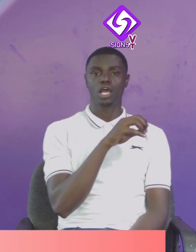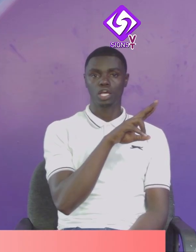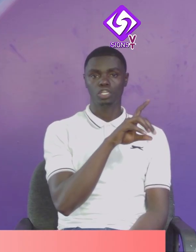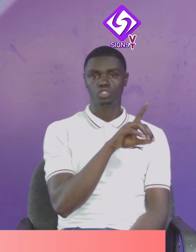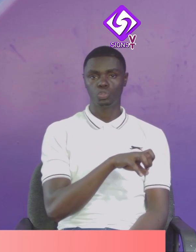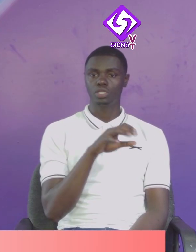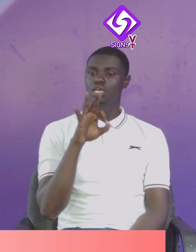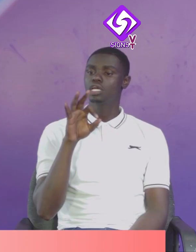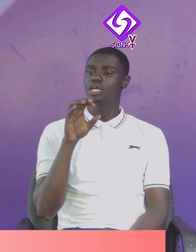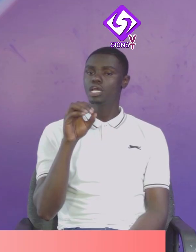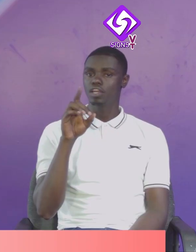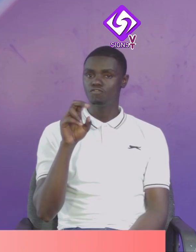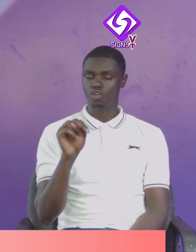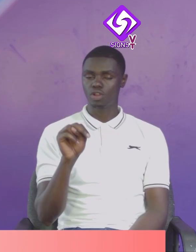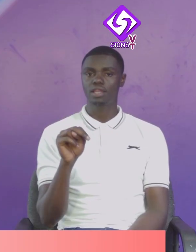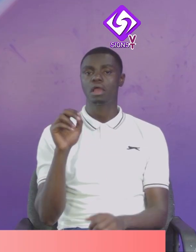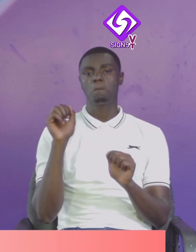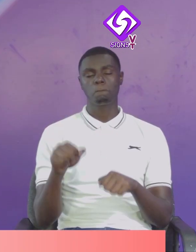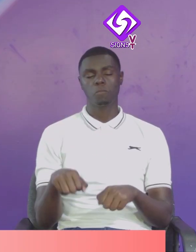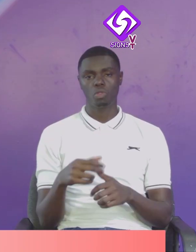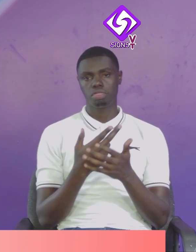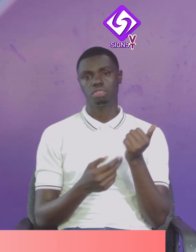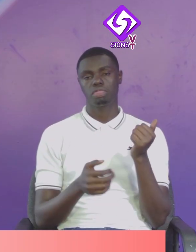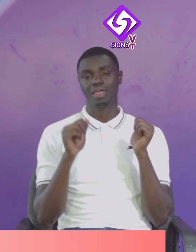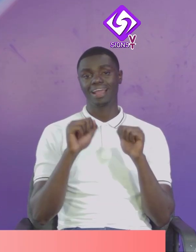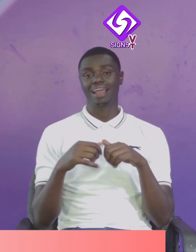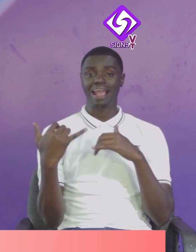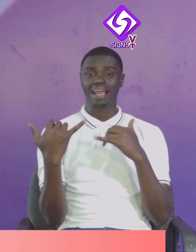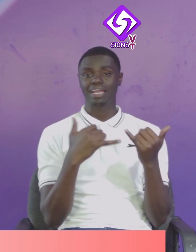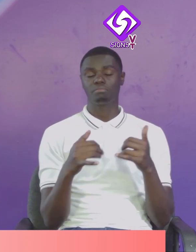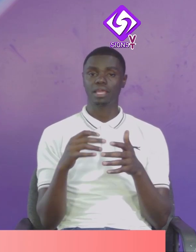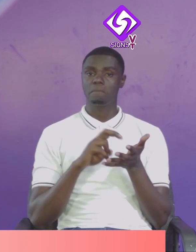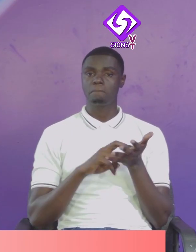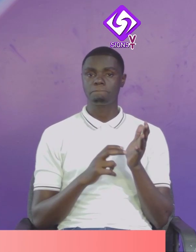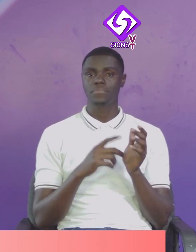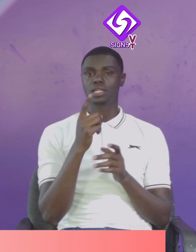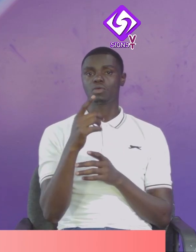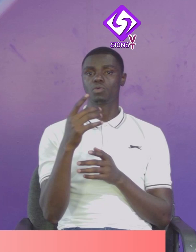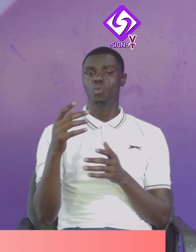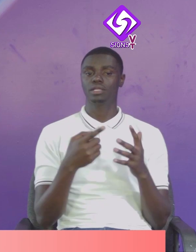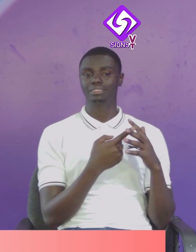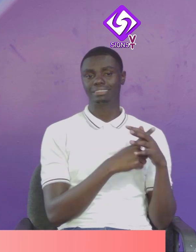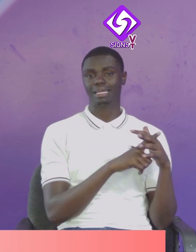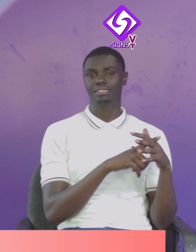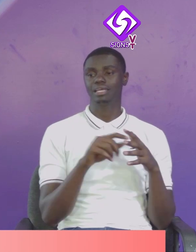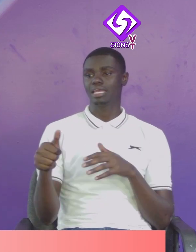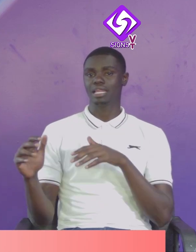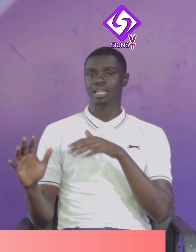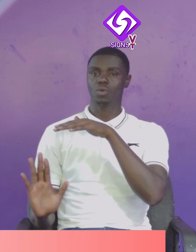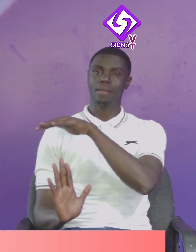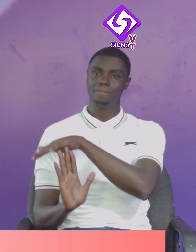can play both as number 10s. Yeah. And then it would mean one has to start on the bench. But then